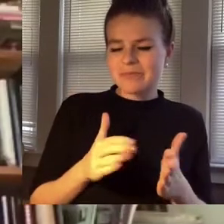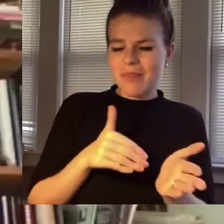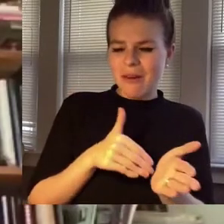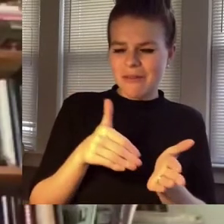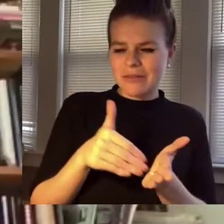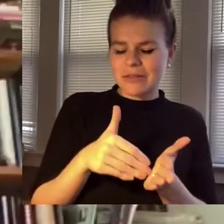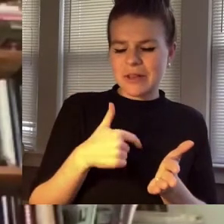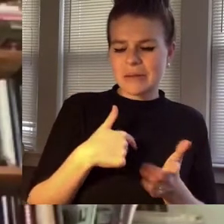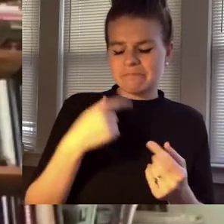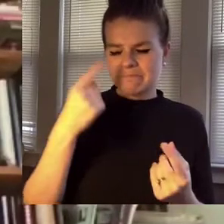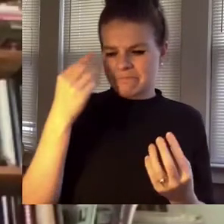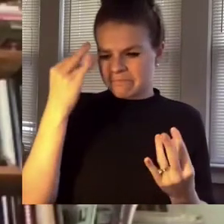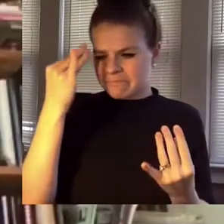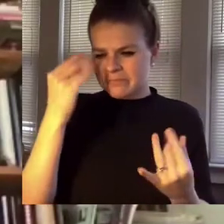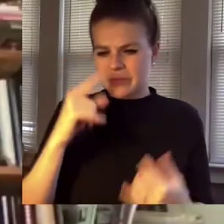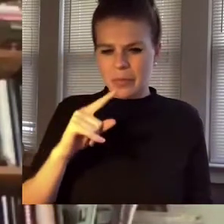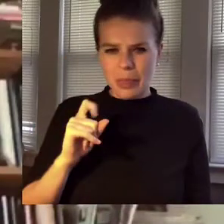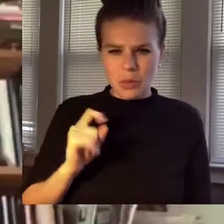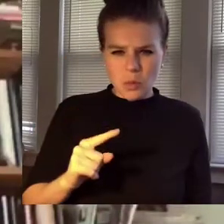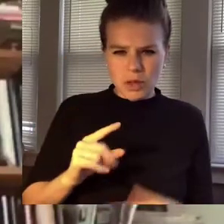the question of